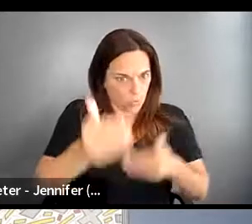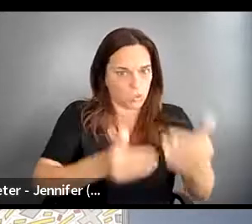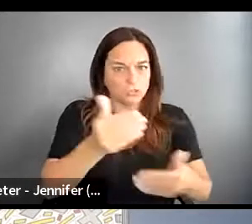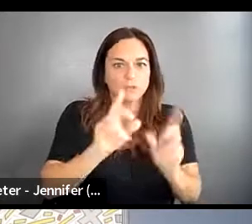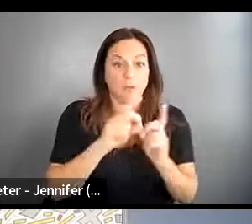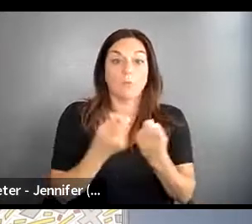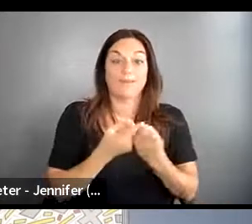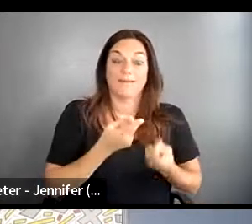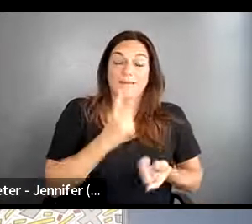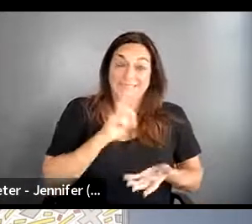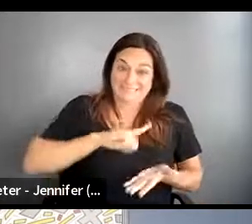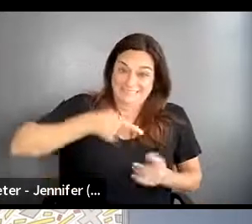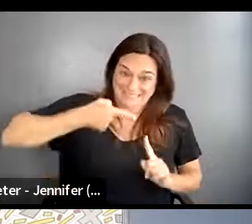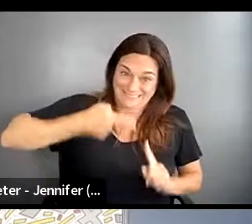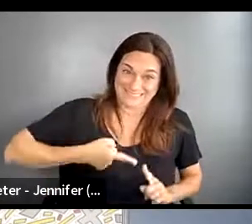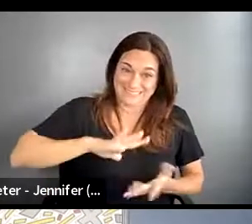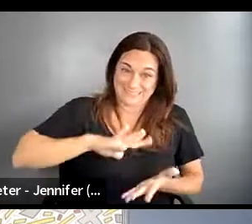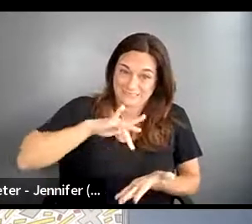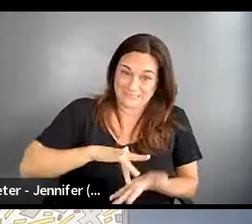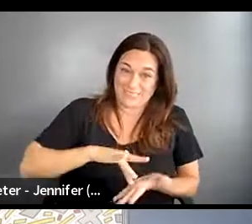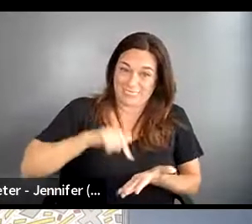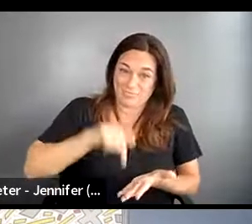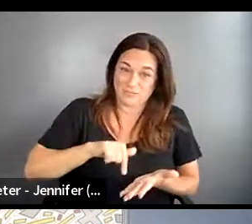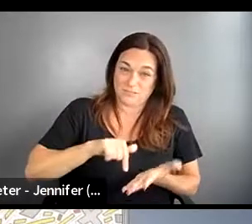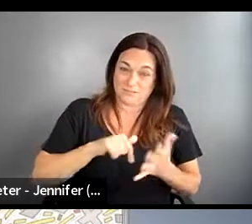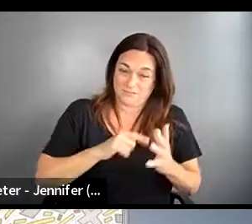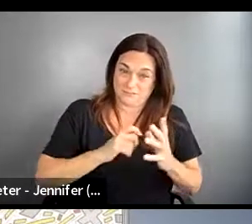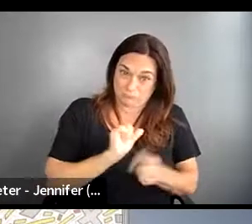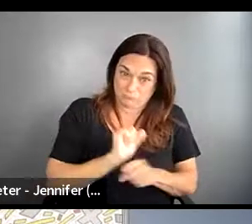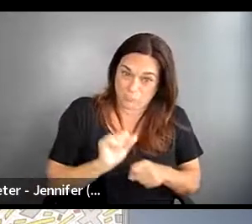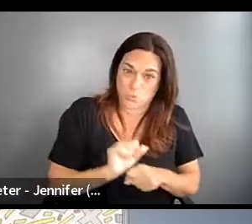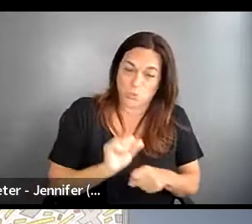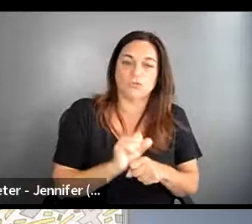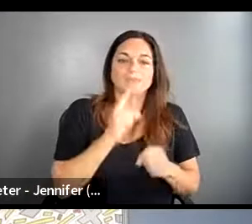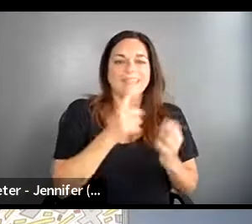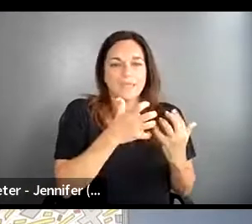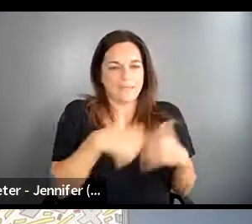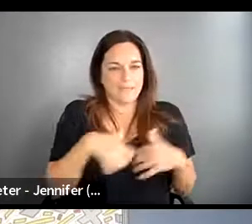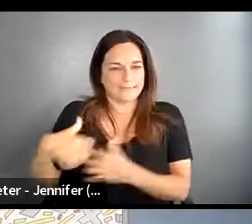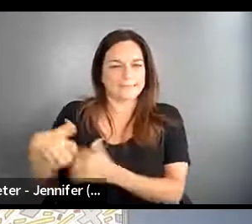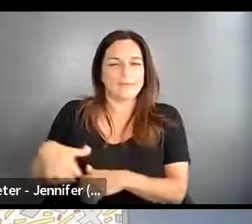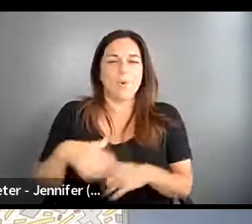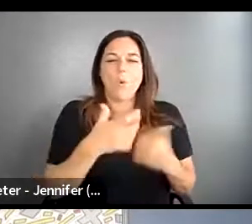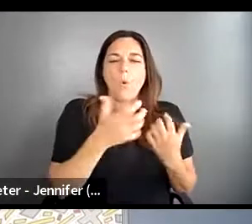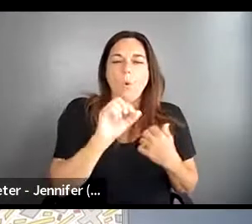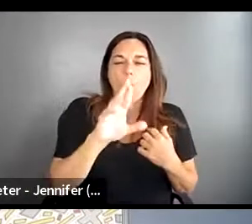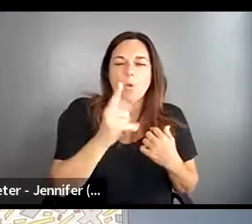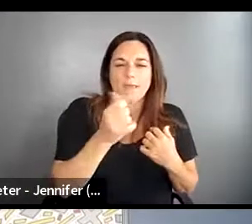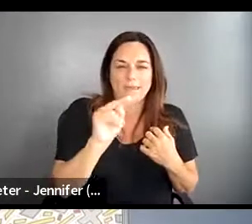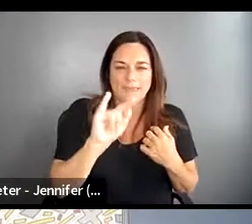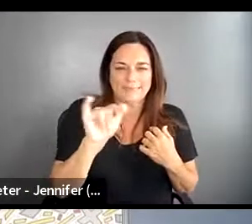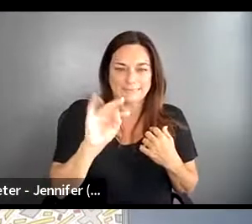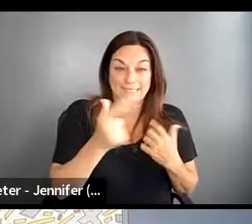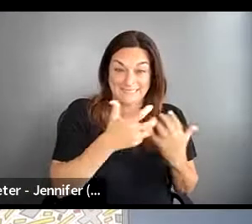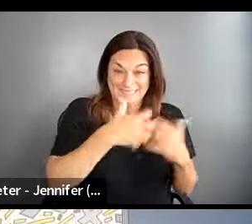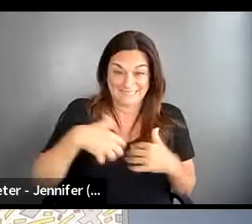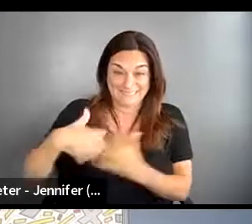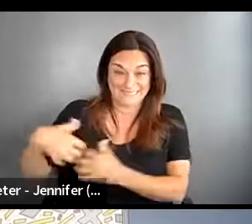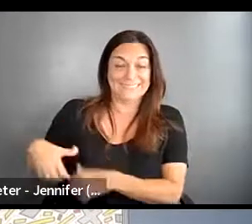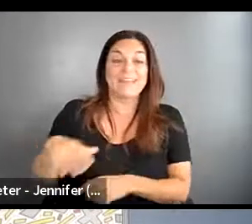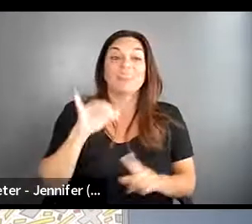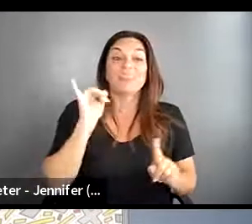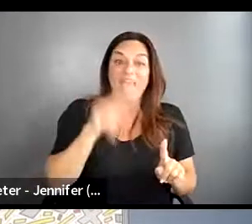of the work that we do is actually from organizing. And good organizing requires